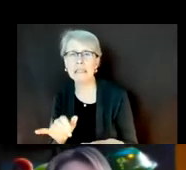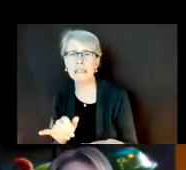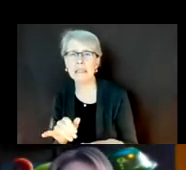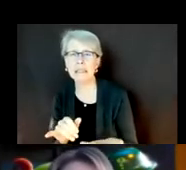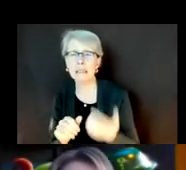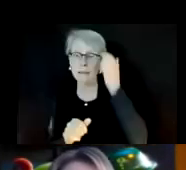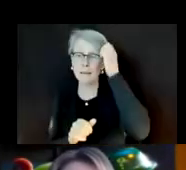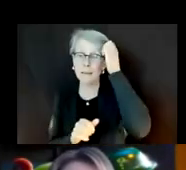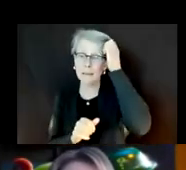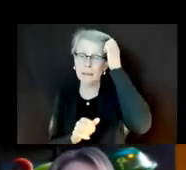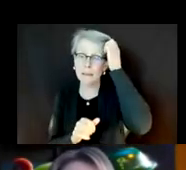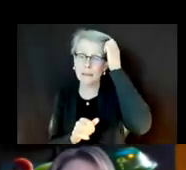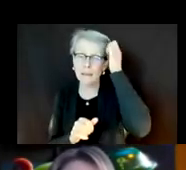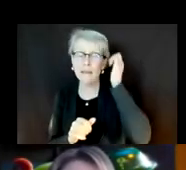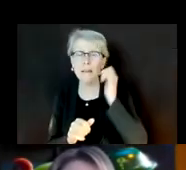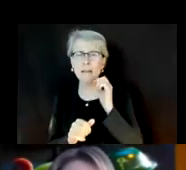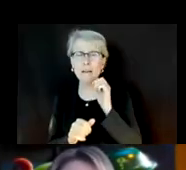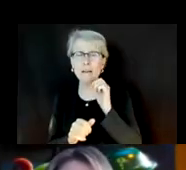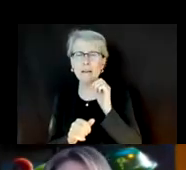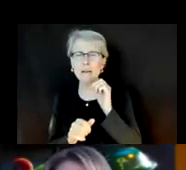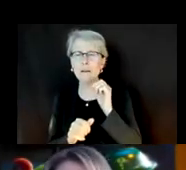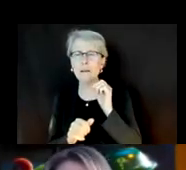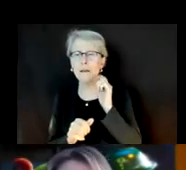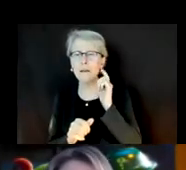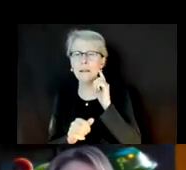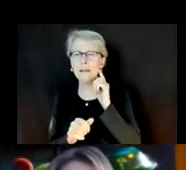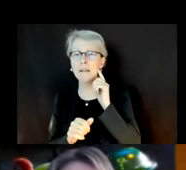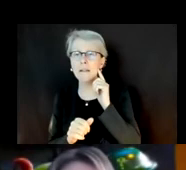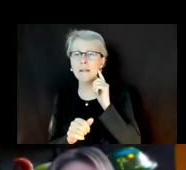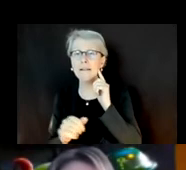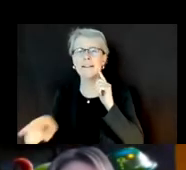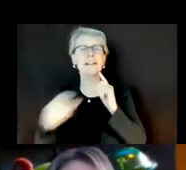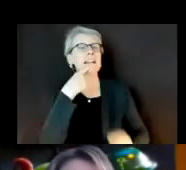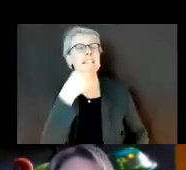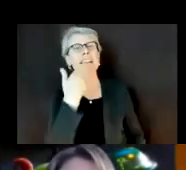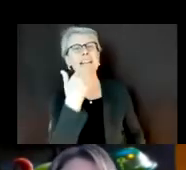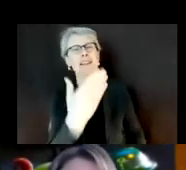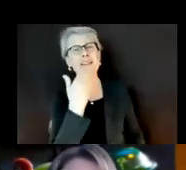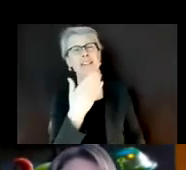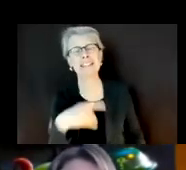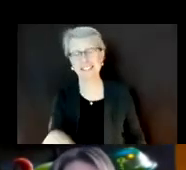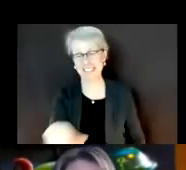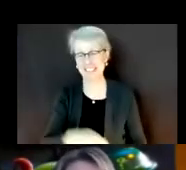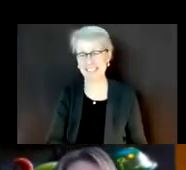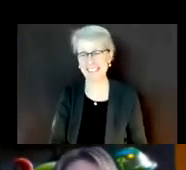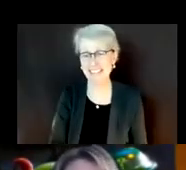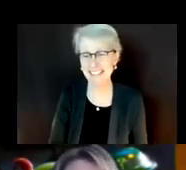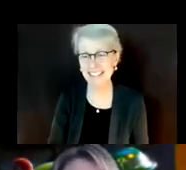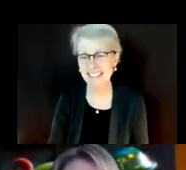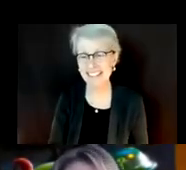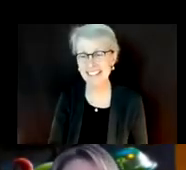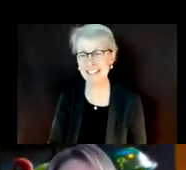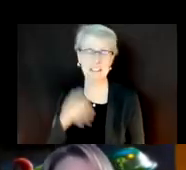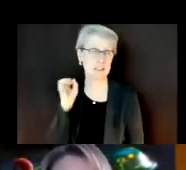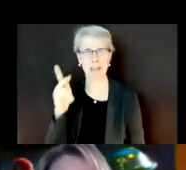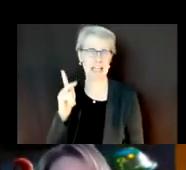I know Kitty's got construction, so Kitty's not Okay. talking. Okay. But Kitty, yes, thank you. Thank you. Awesome. Okay. Okay, moving along here,